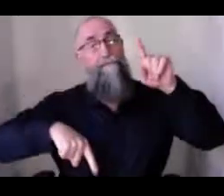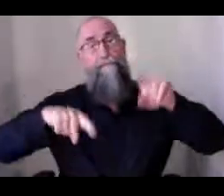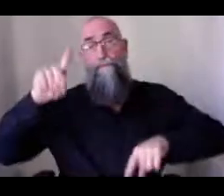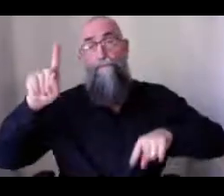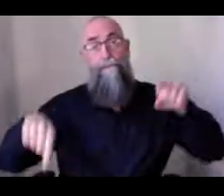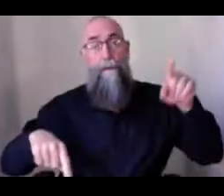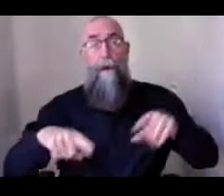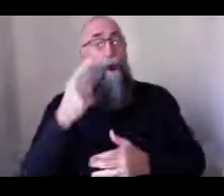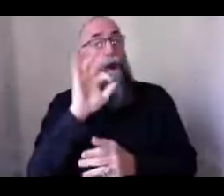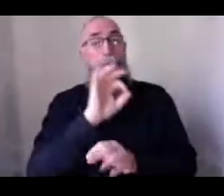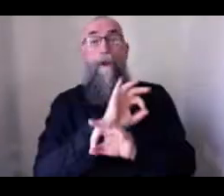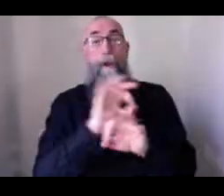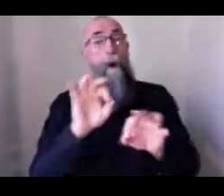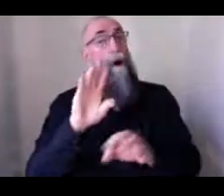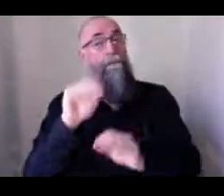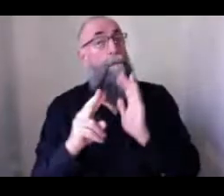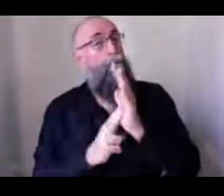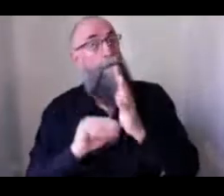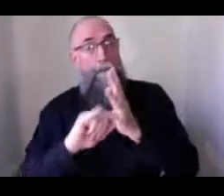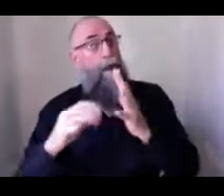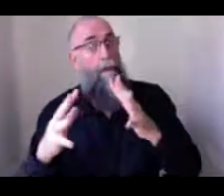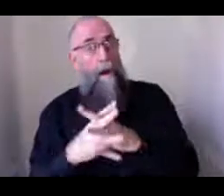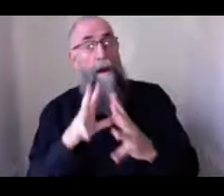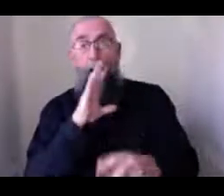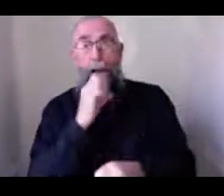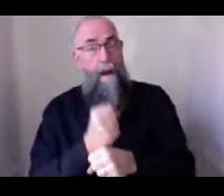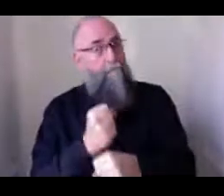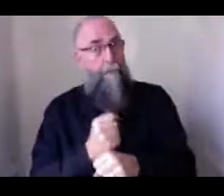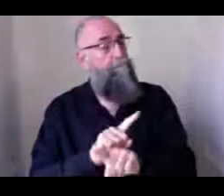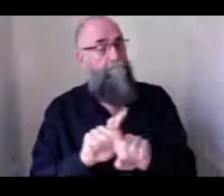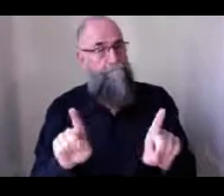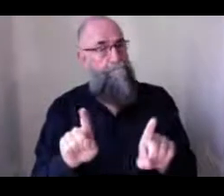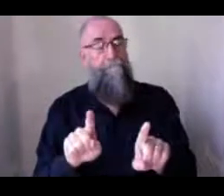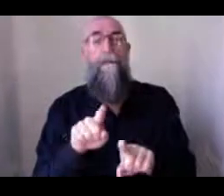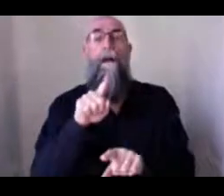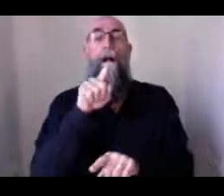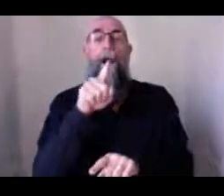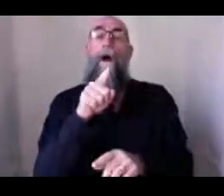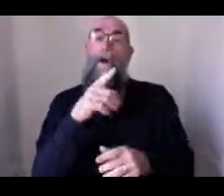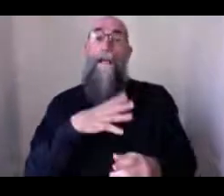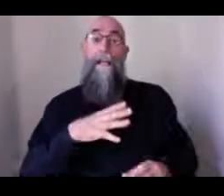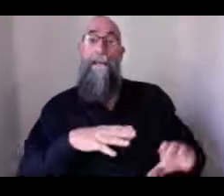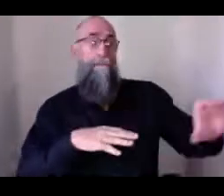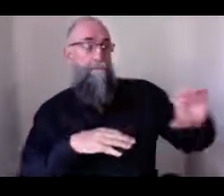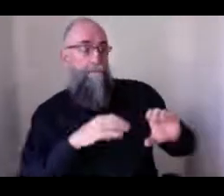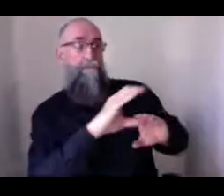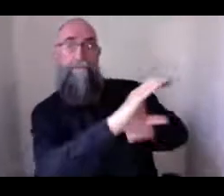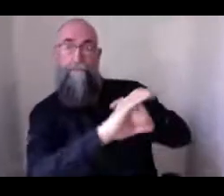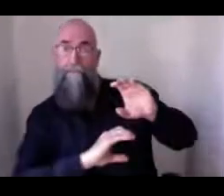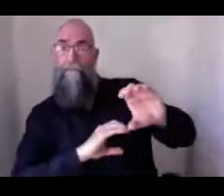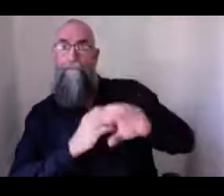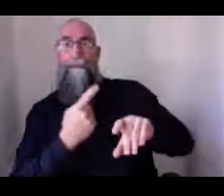the New South Wales Government agency funding. And yes, the contribution required depends on your funding request